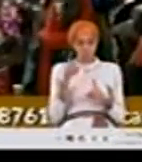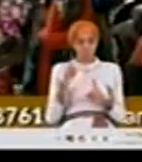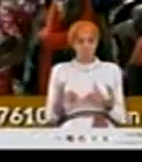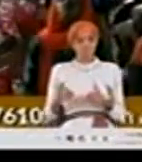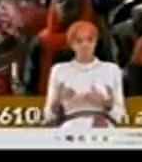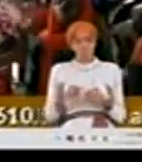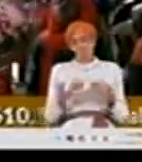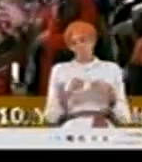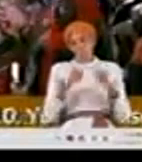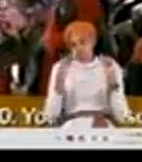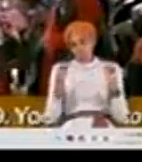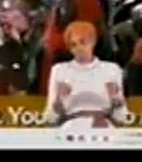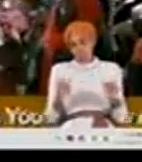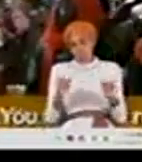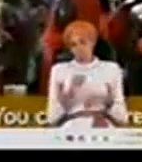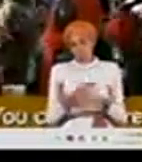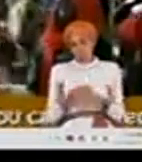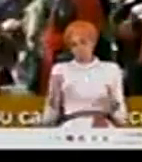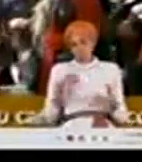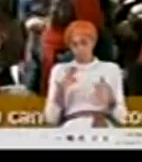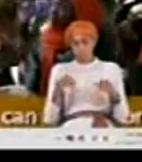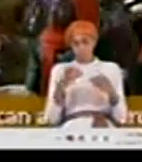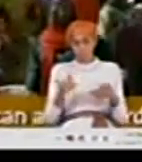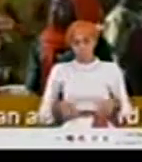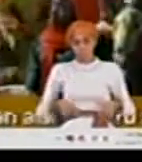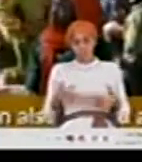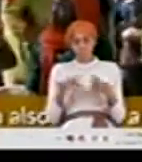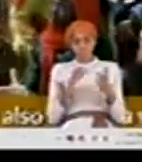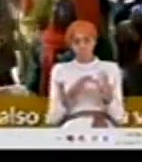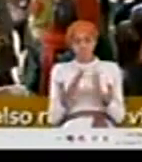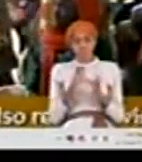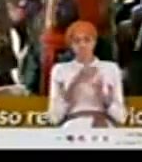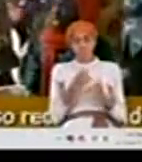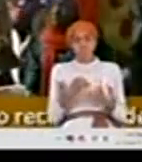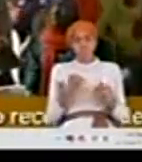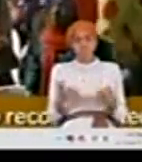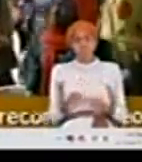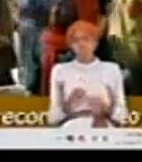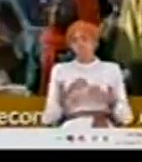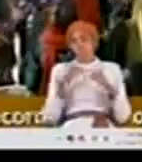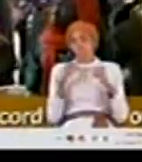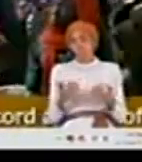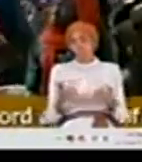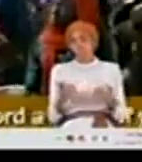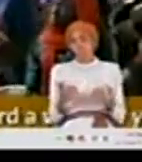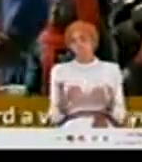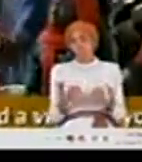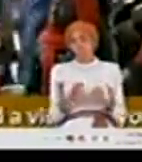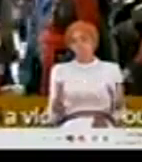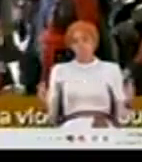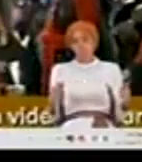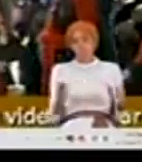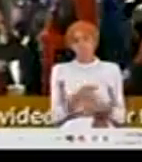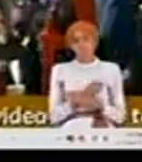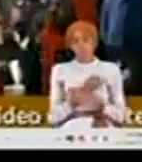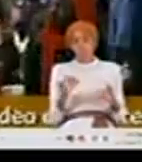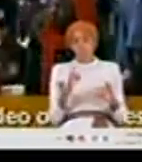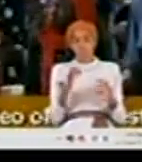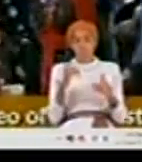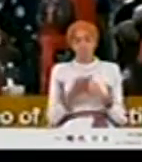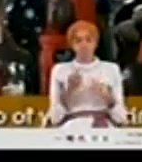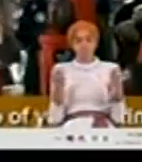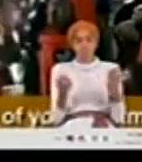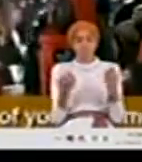life to Christ Supernatural libration from sin indeed praise the Lord hallelujah we have ad Alice